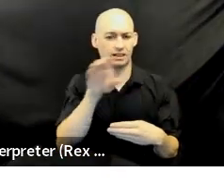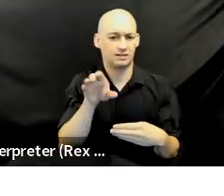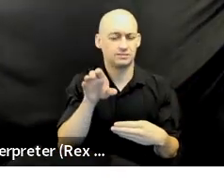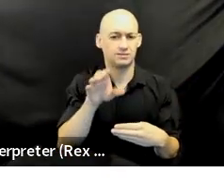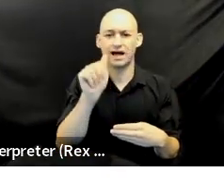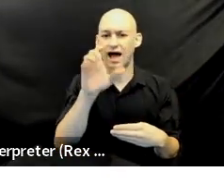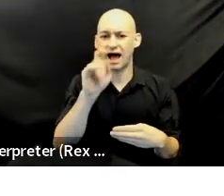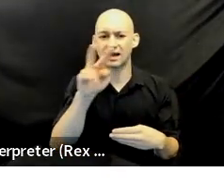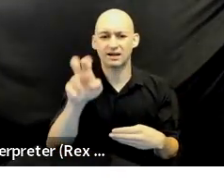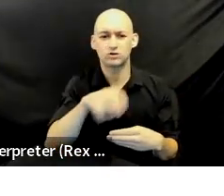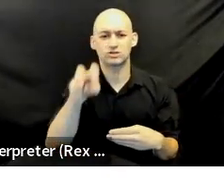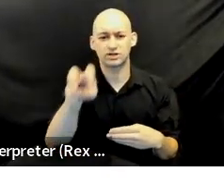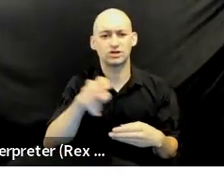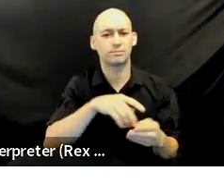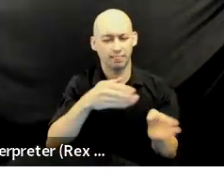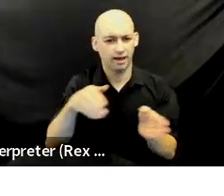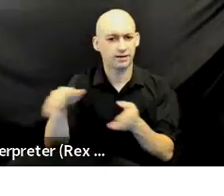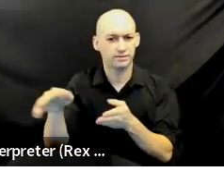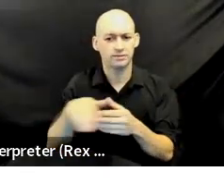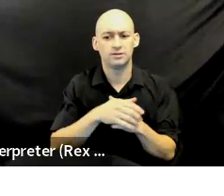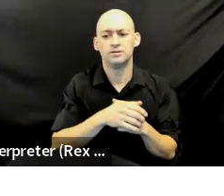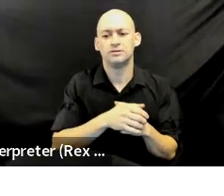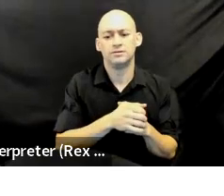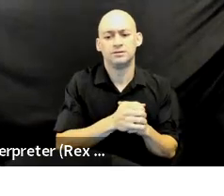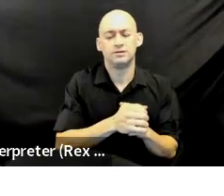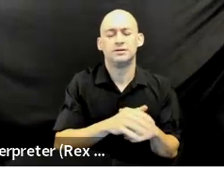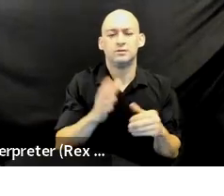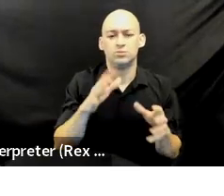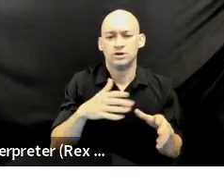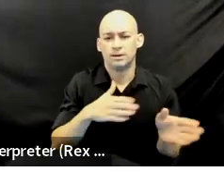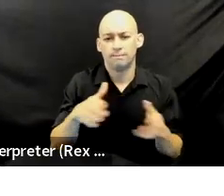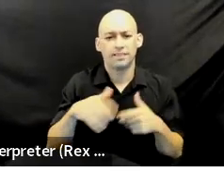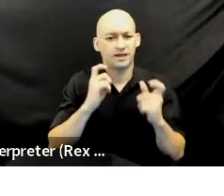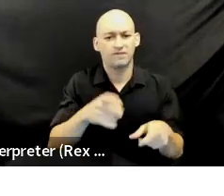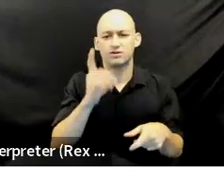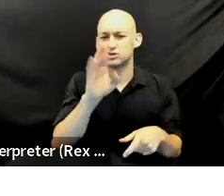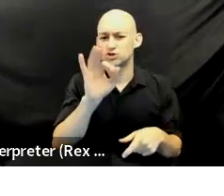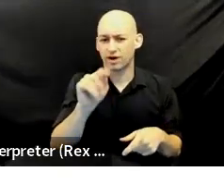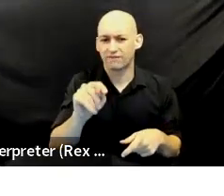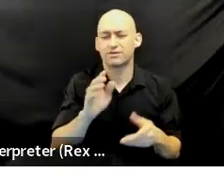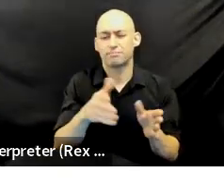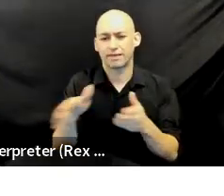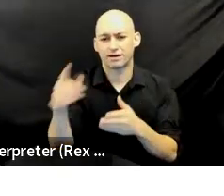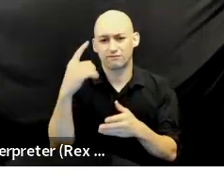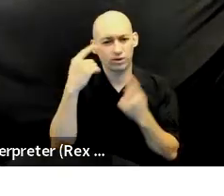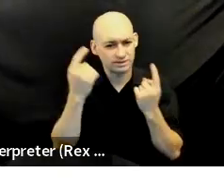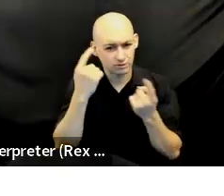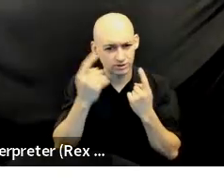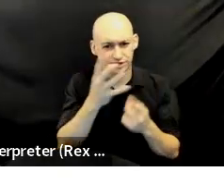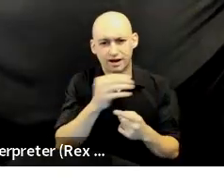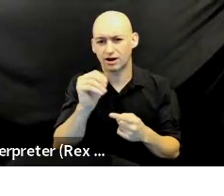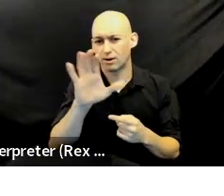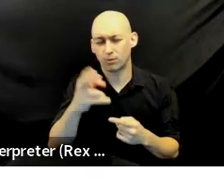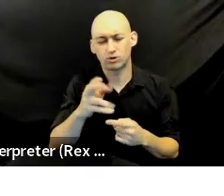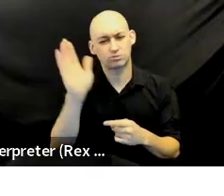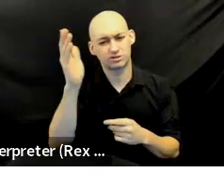sorry. At the January meeting, we do plan to provide a draft fund estimate for the next cycle for your consideration. And then in March, we'll present